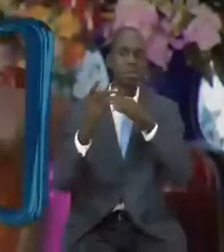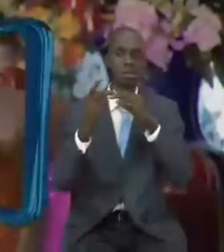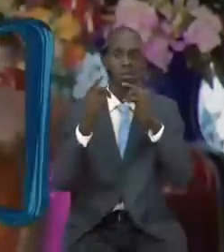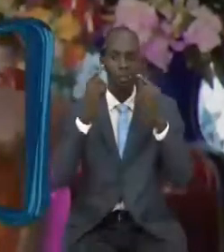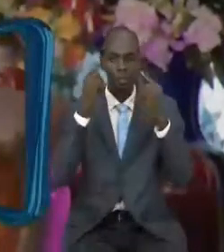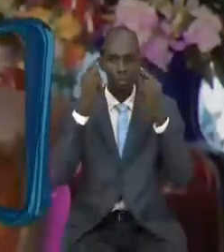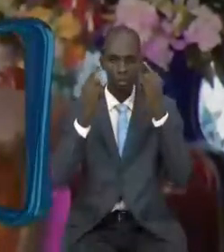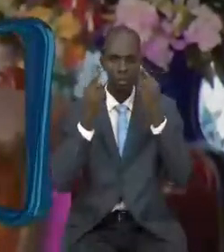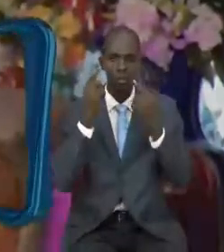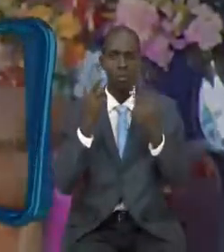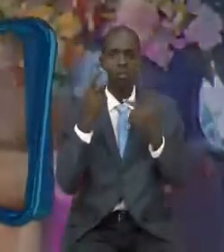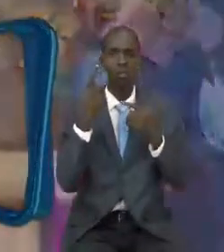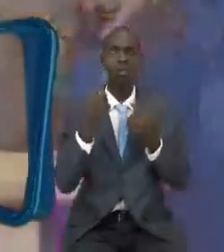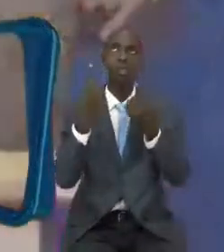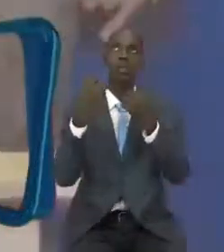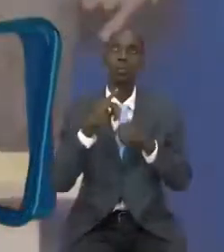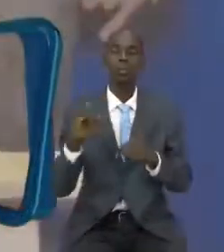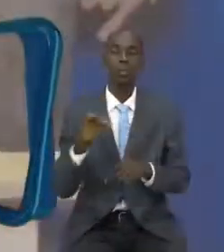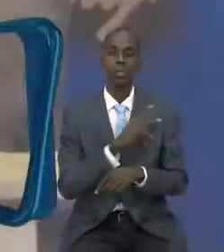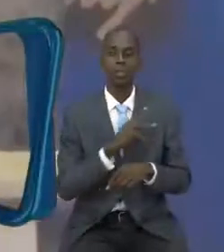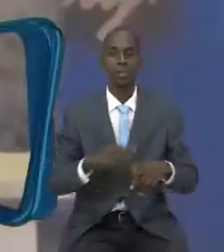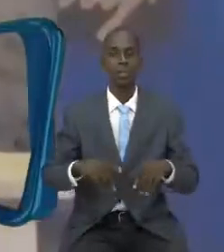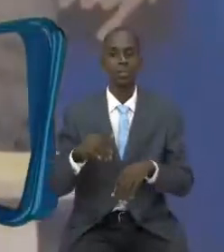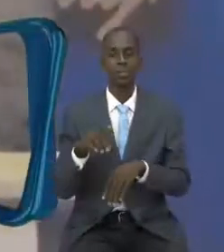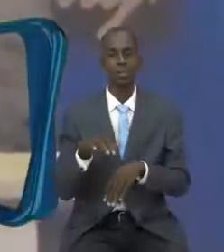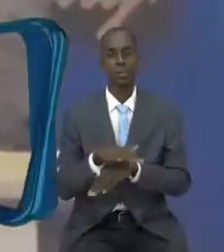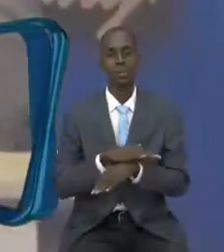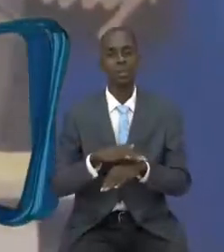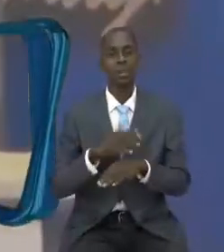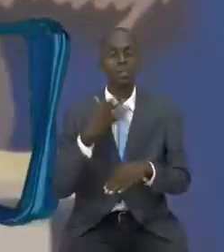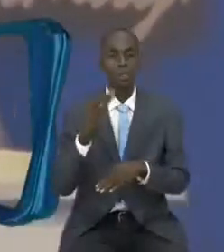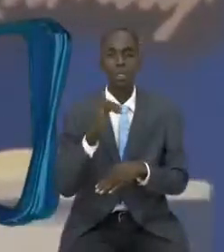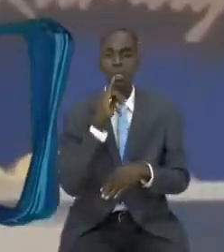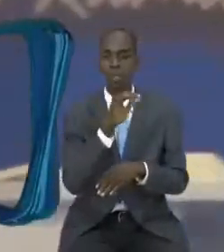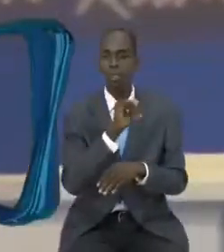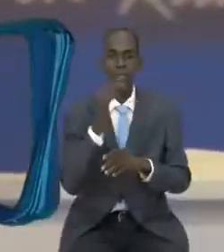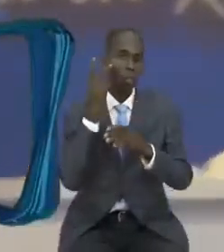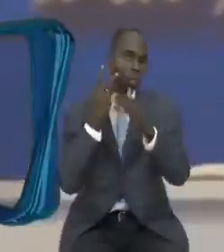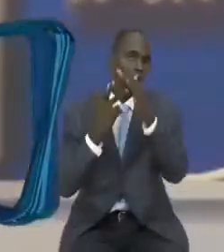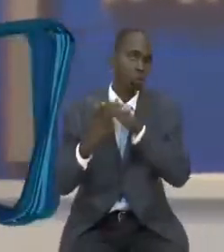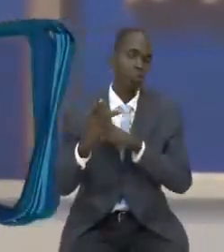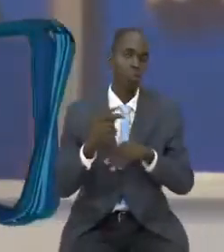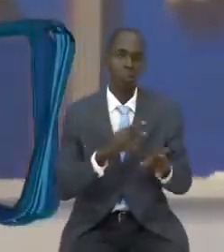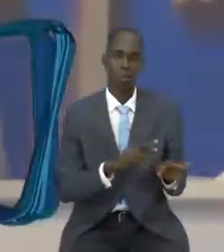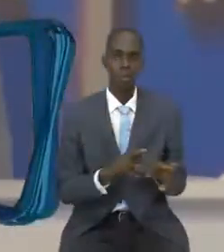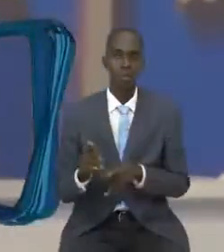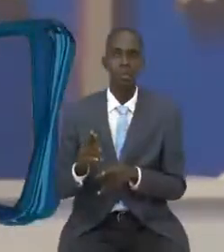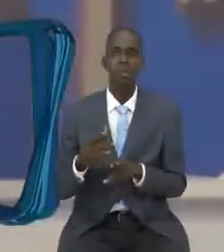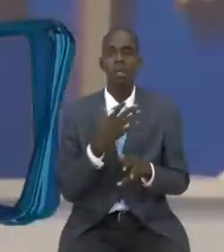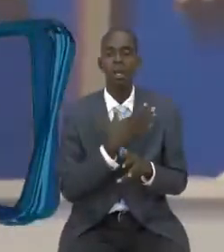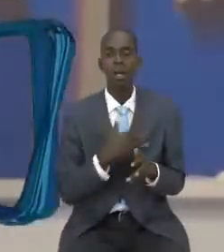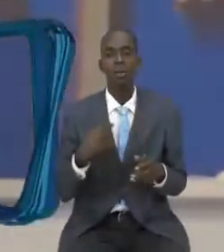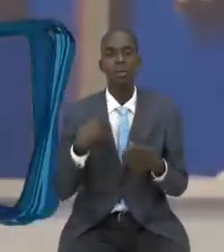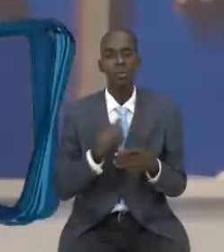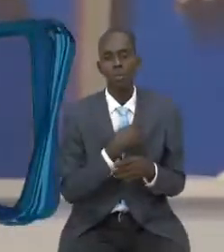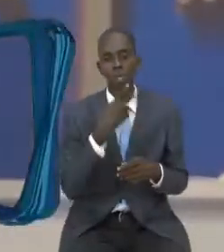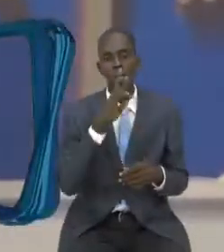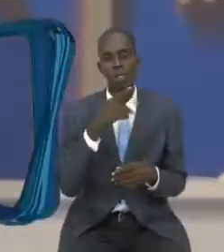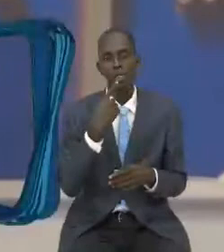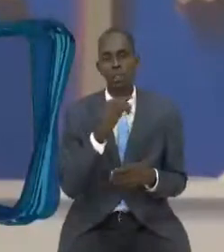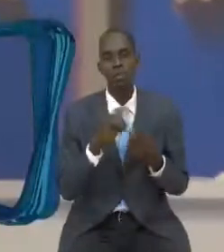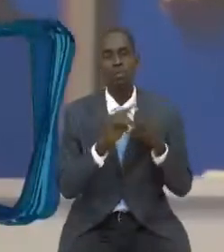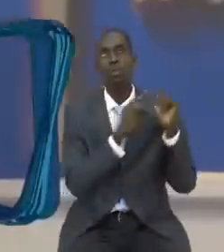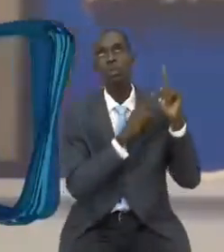coming kingdom. There's a prophecy already. And all we're telling the Lord is, it has been prophesied, it